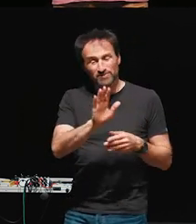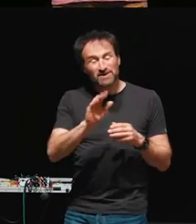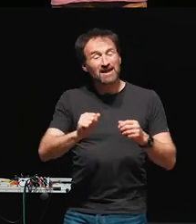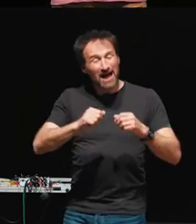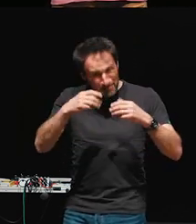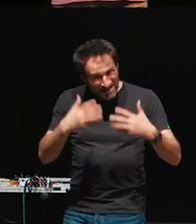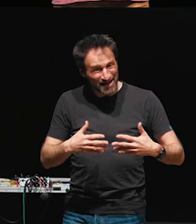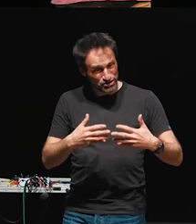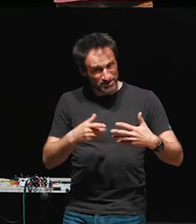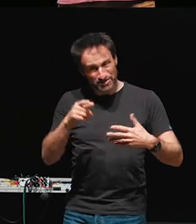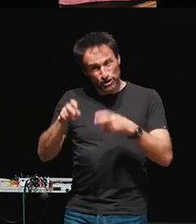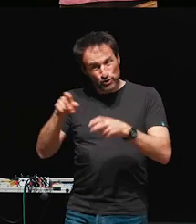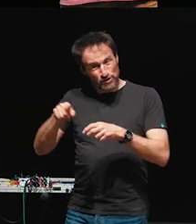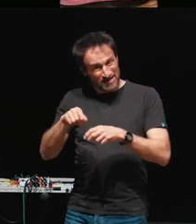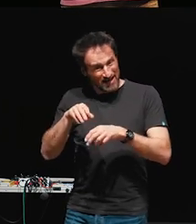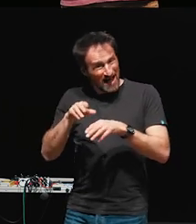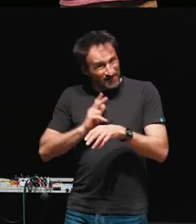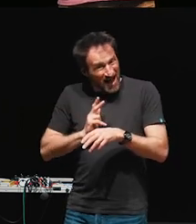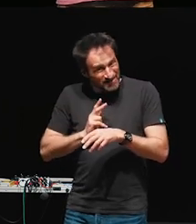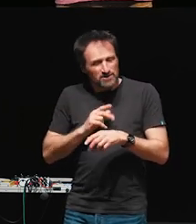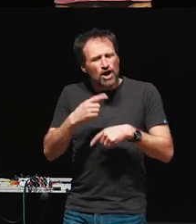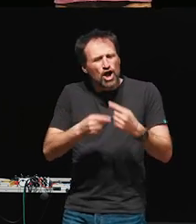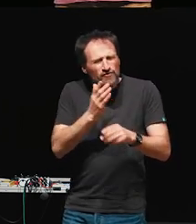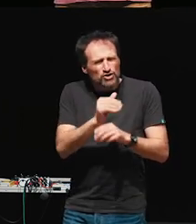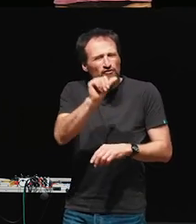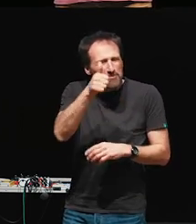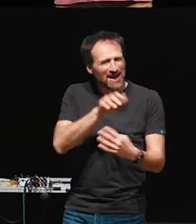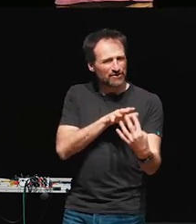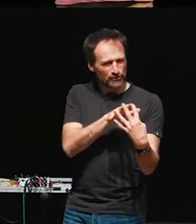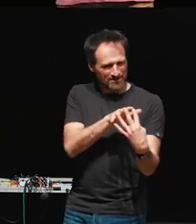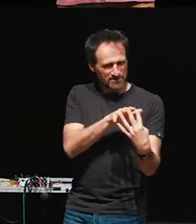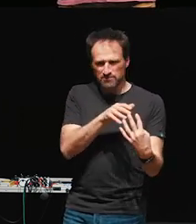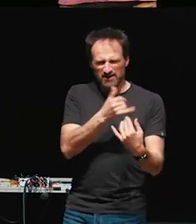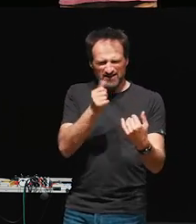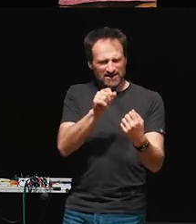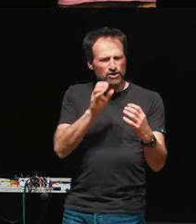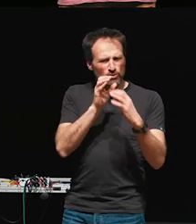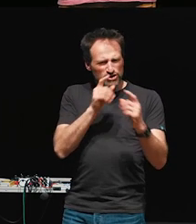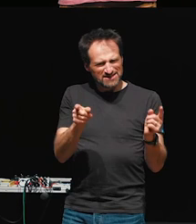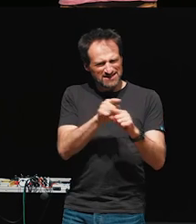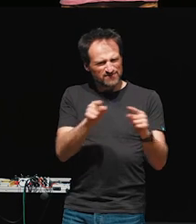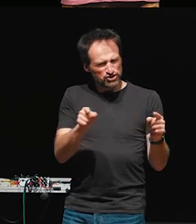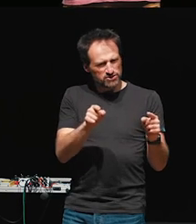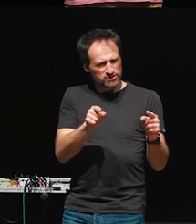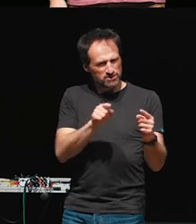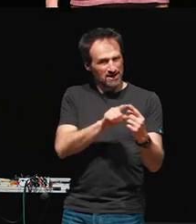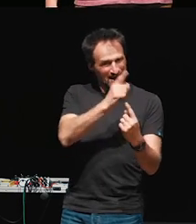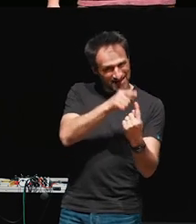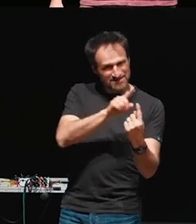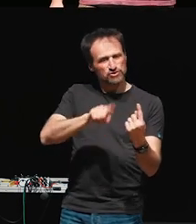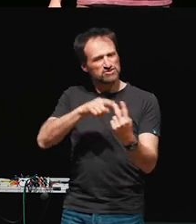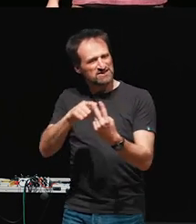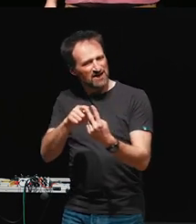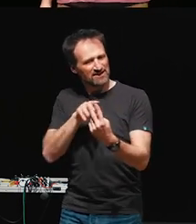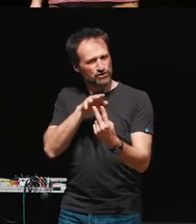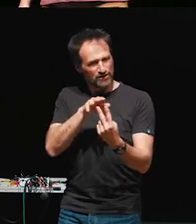user's experience, is actually all running in the main thread. So you need some way to communicate between the two of them. And so the spec allows